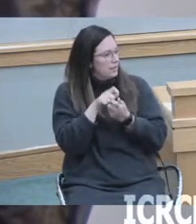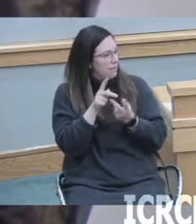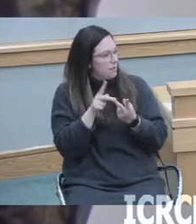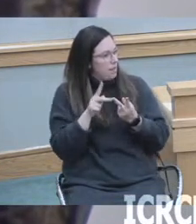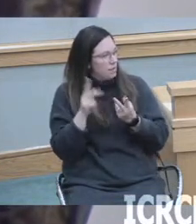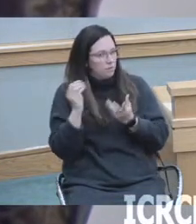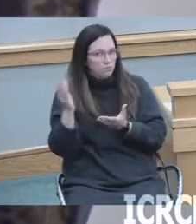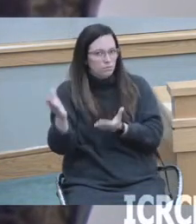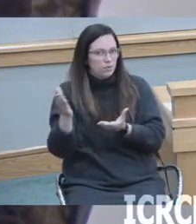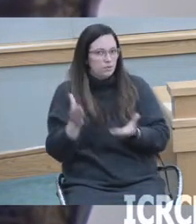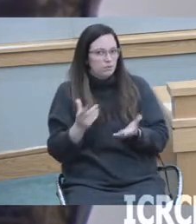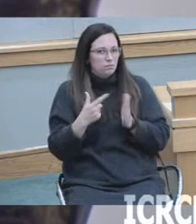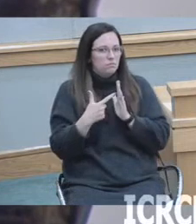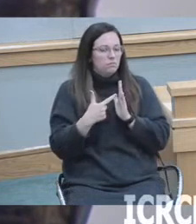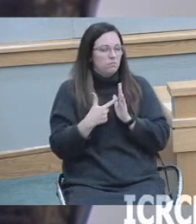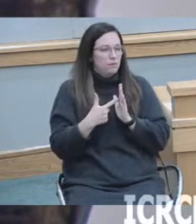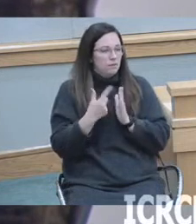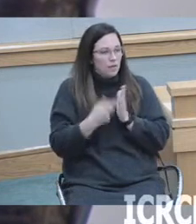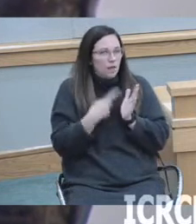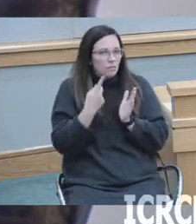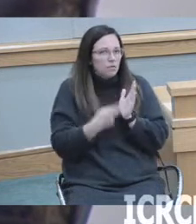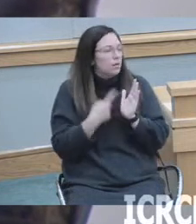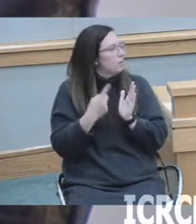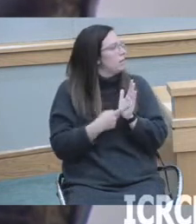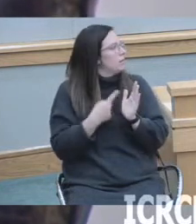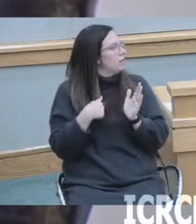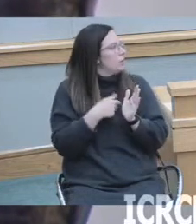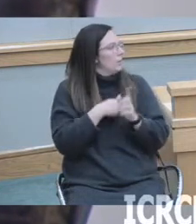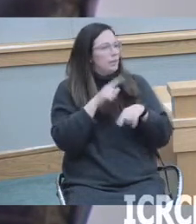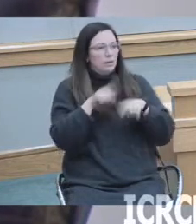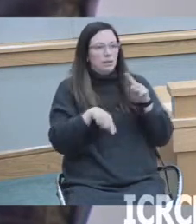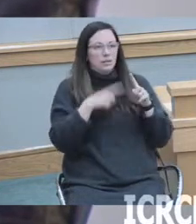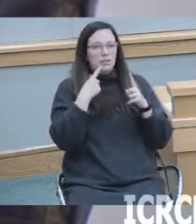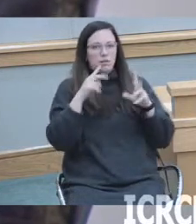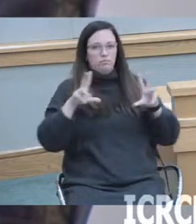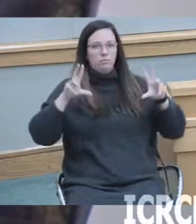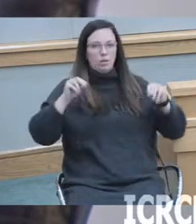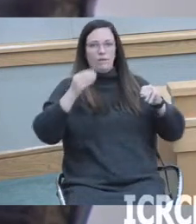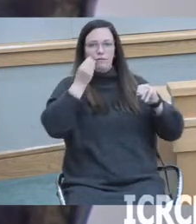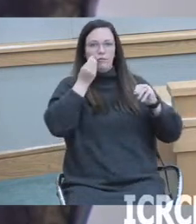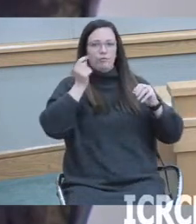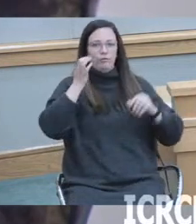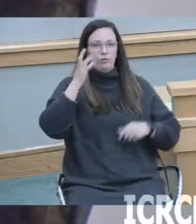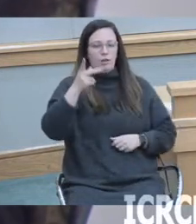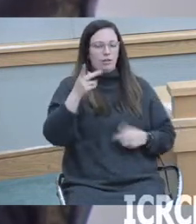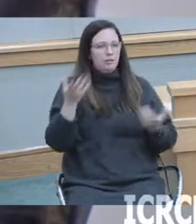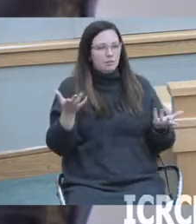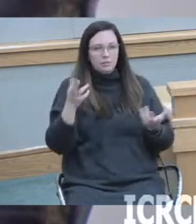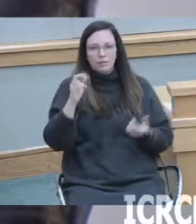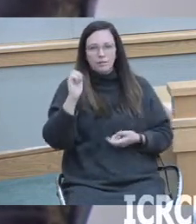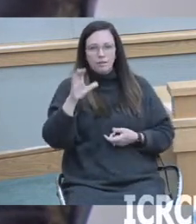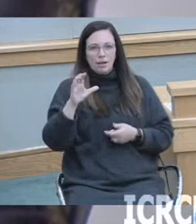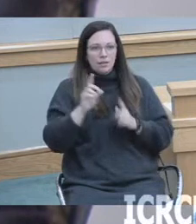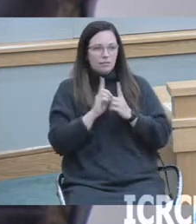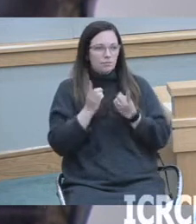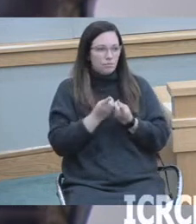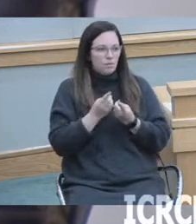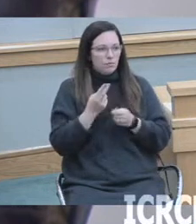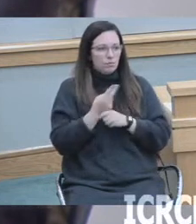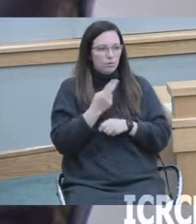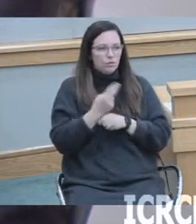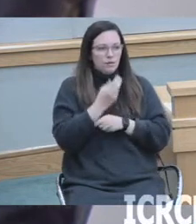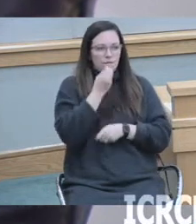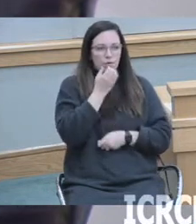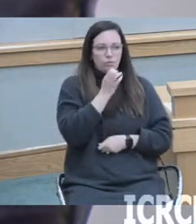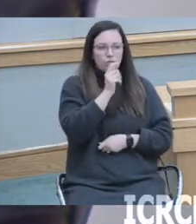on occasion now and then. We can't just say no food trucks. The Recreation Department uses food